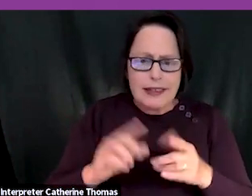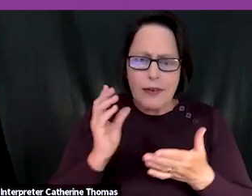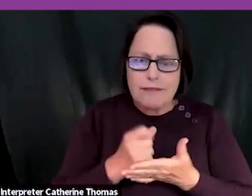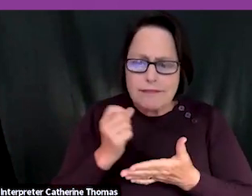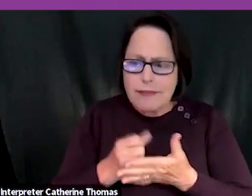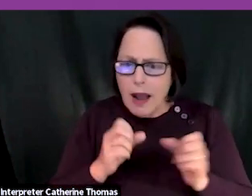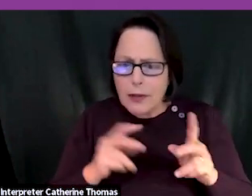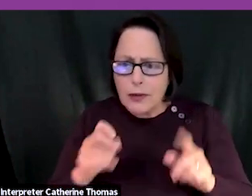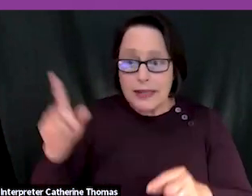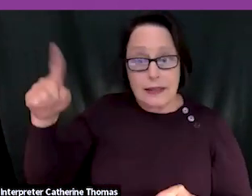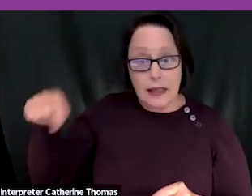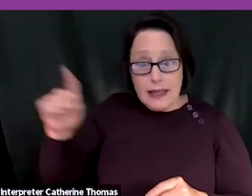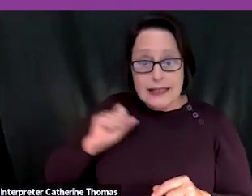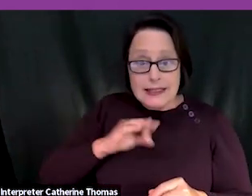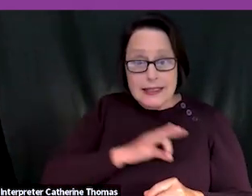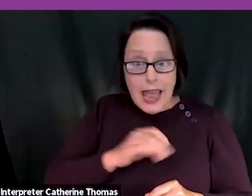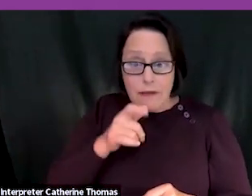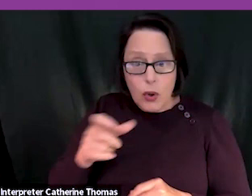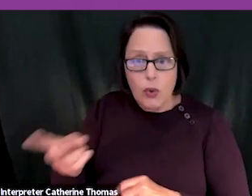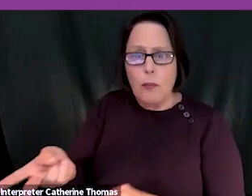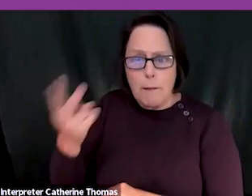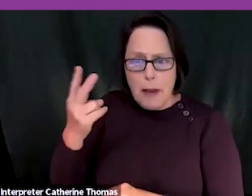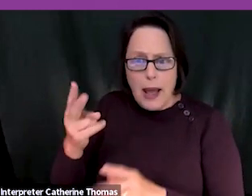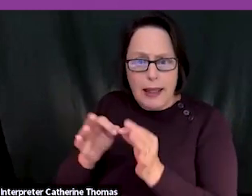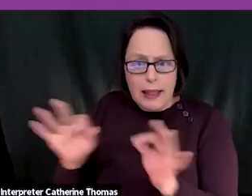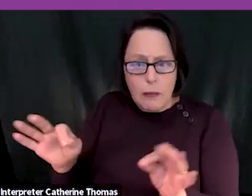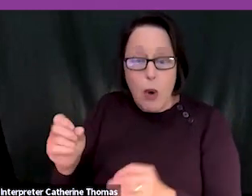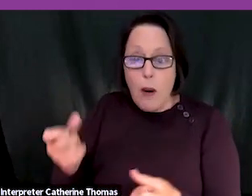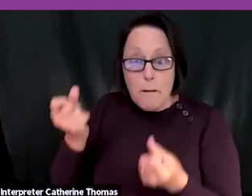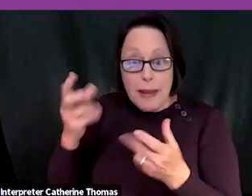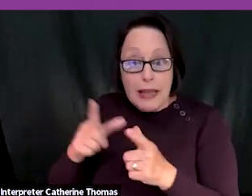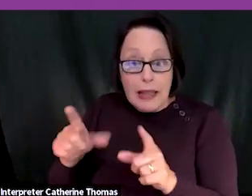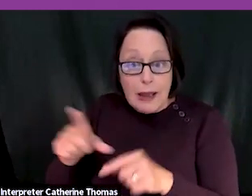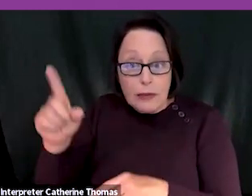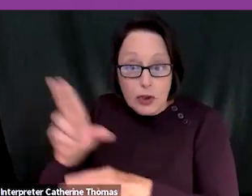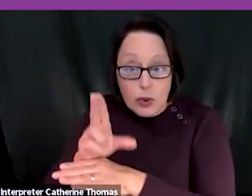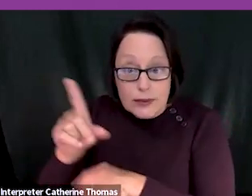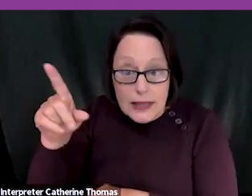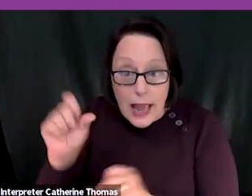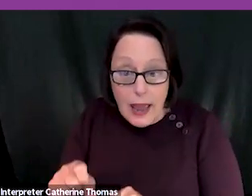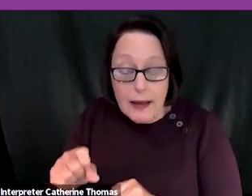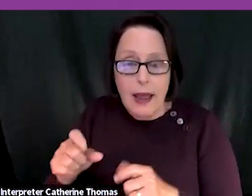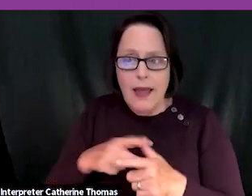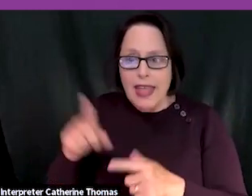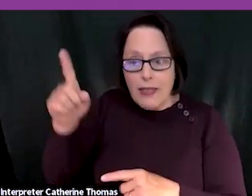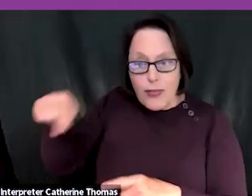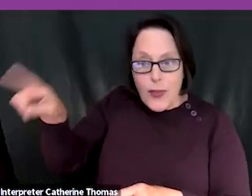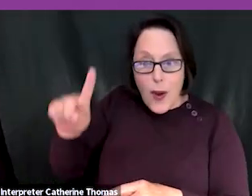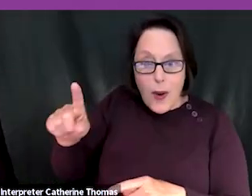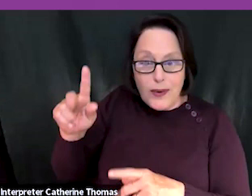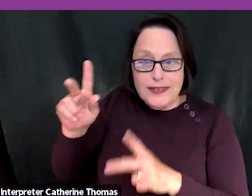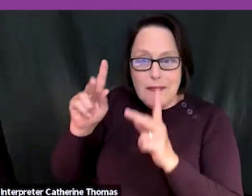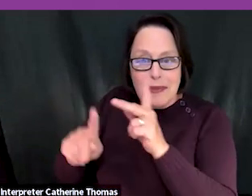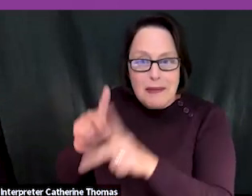DCYF staff that are bilingual or multilingual, again, empowering these individuals